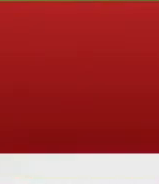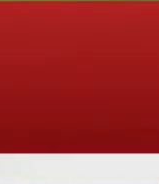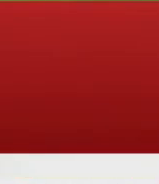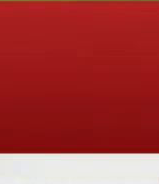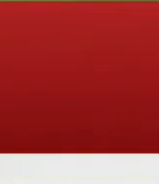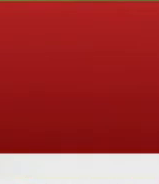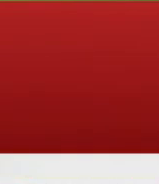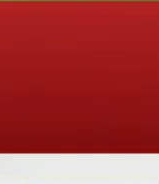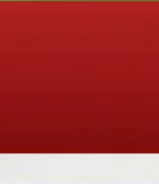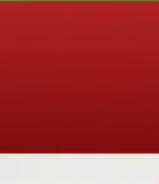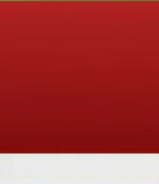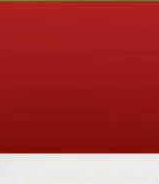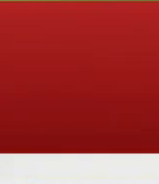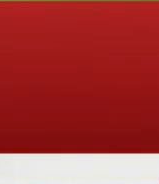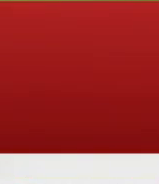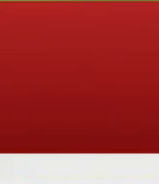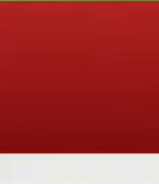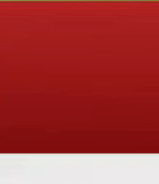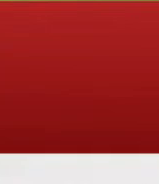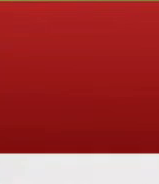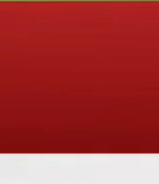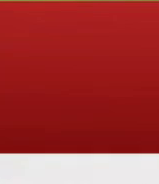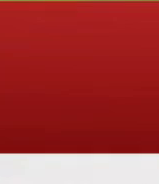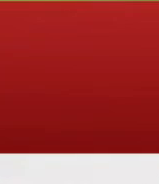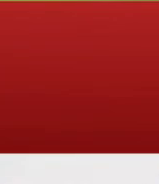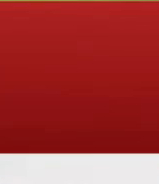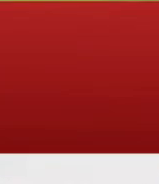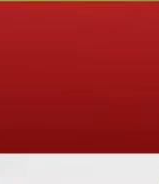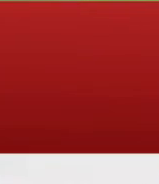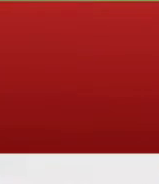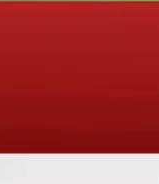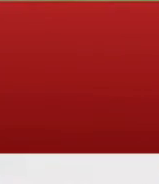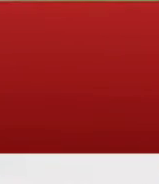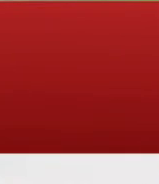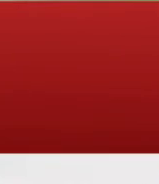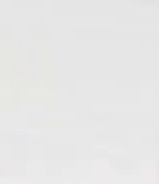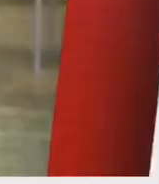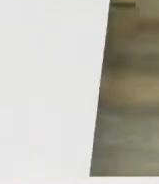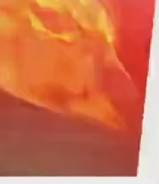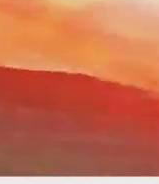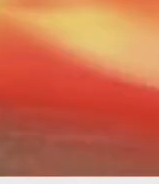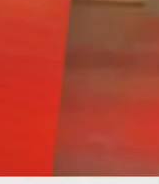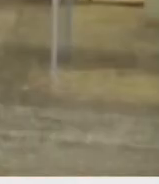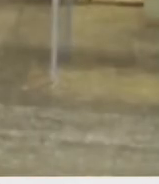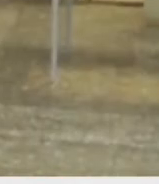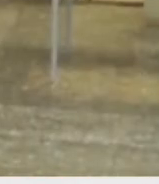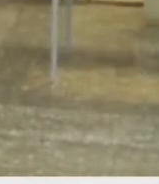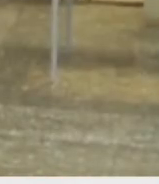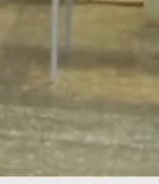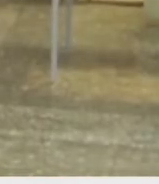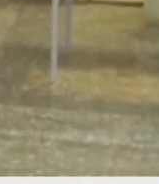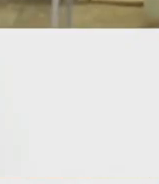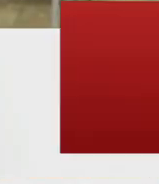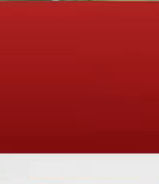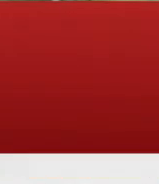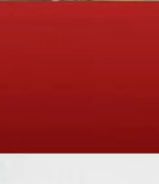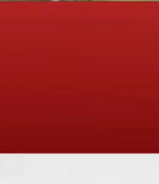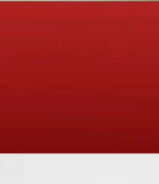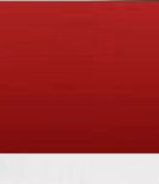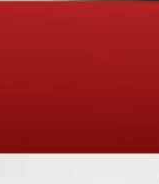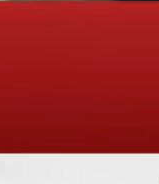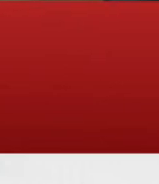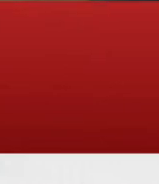UNESCO Geopark recognition of Bohol may be revoked due to controversial resort. Russia marks the first day of